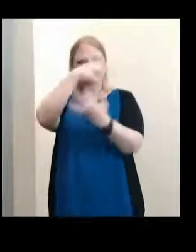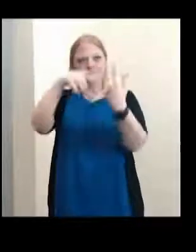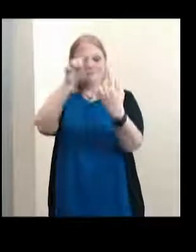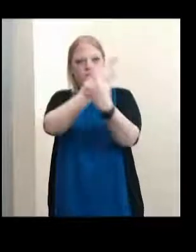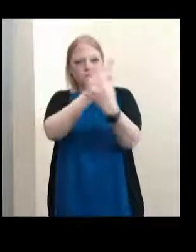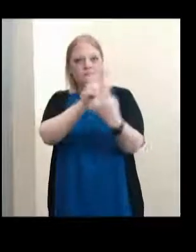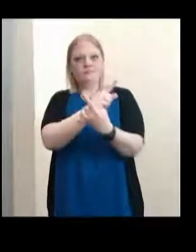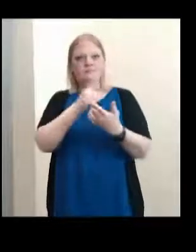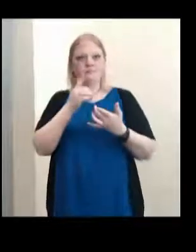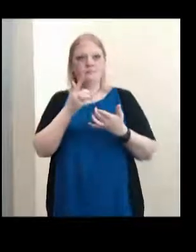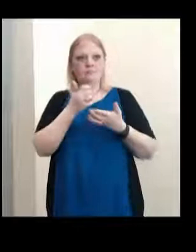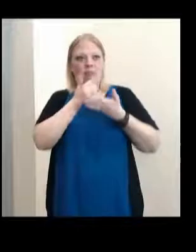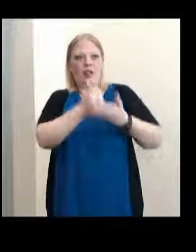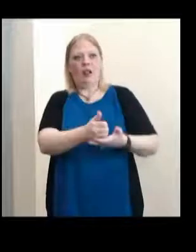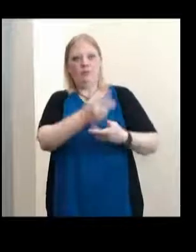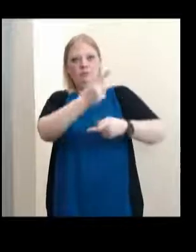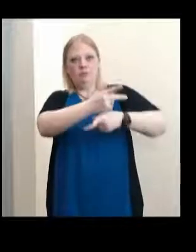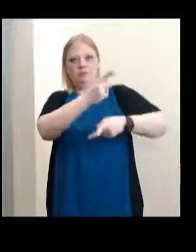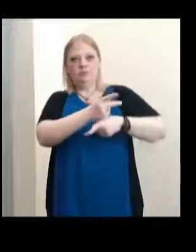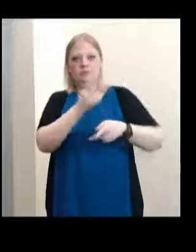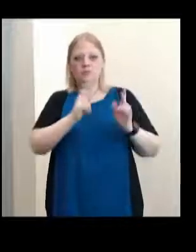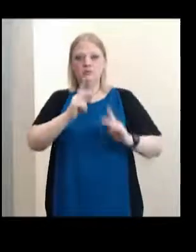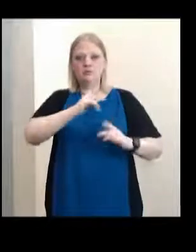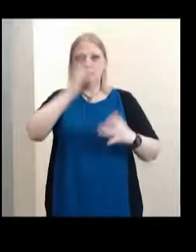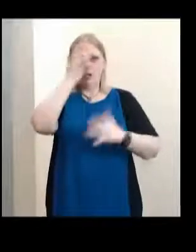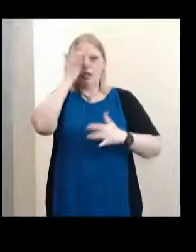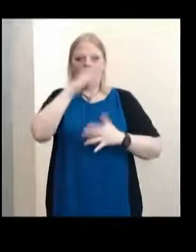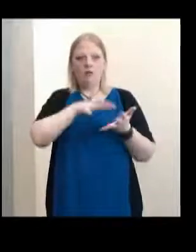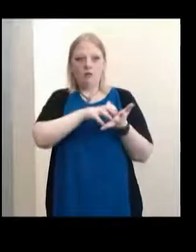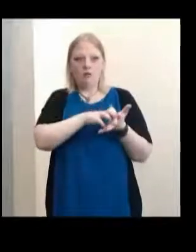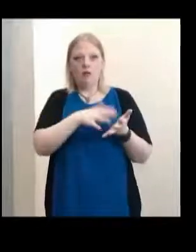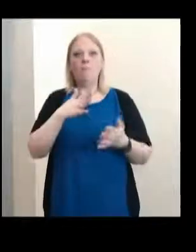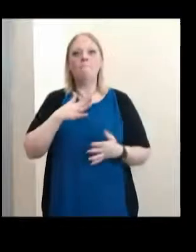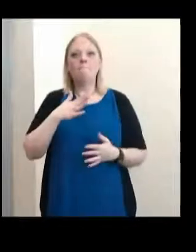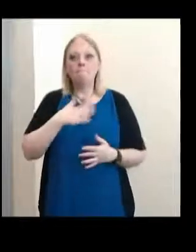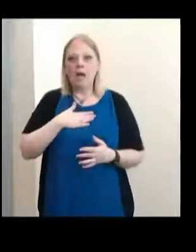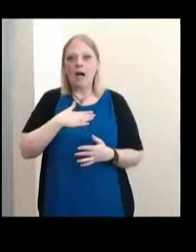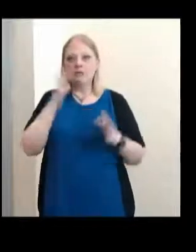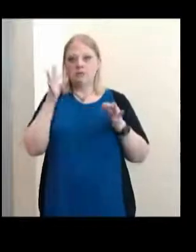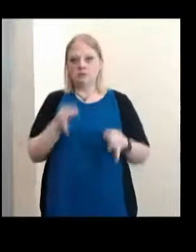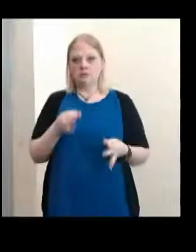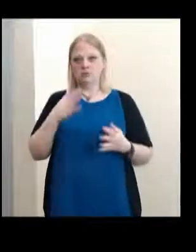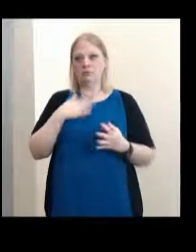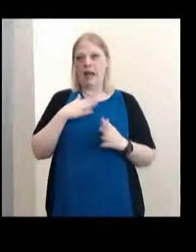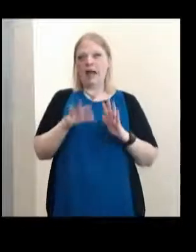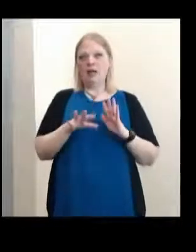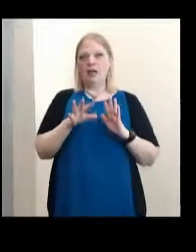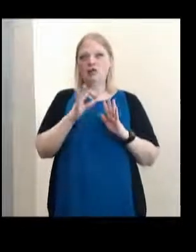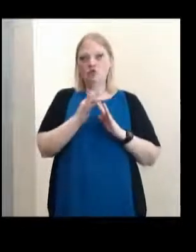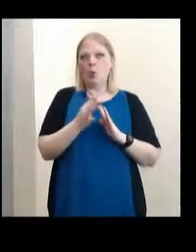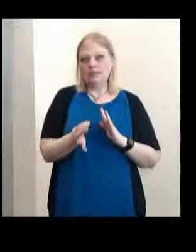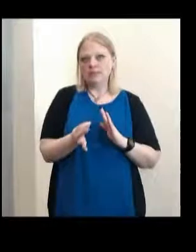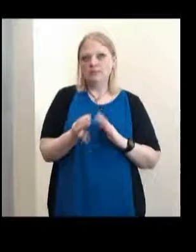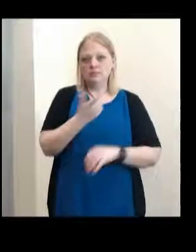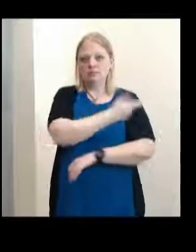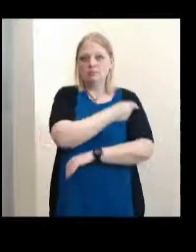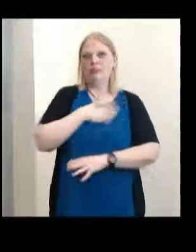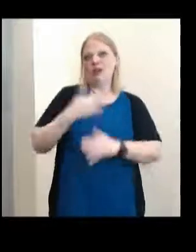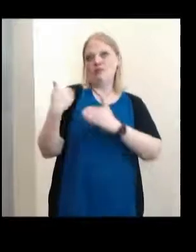vulnerable, my choice was to get vaccinated. It was my responsibility.